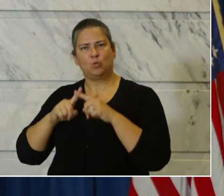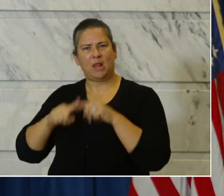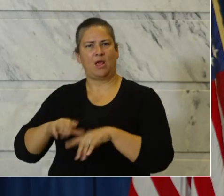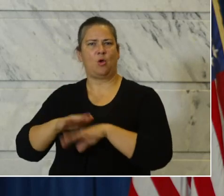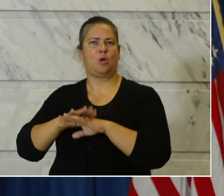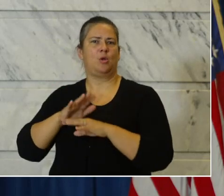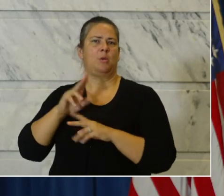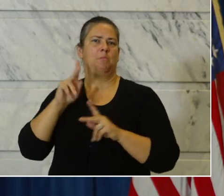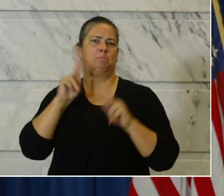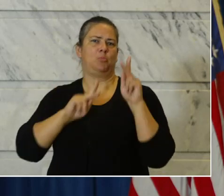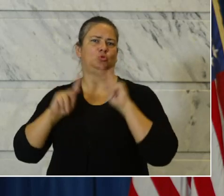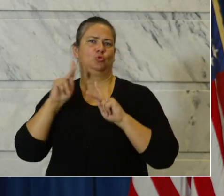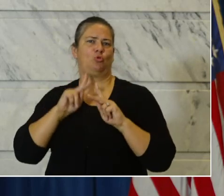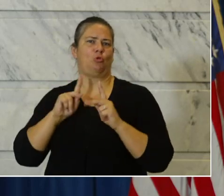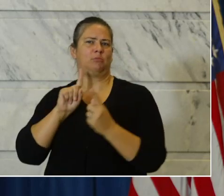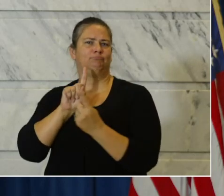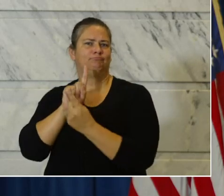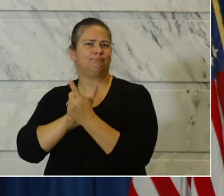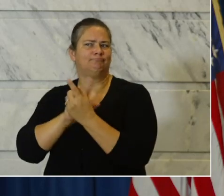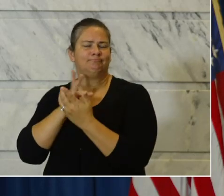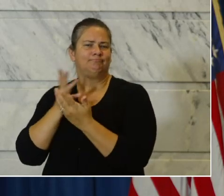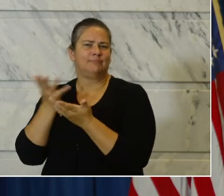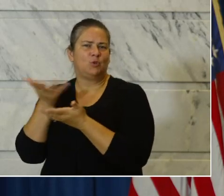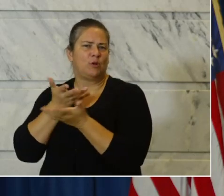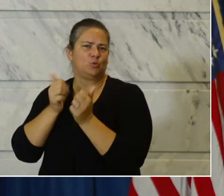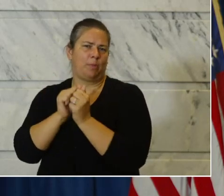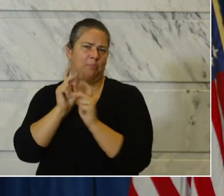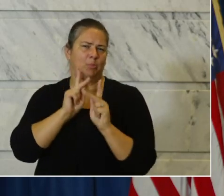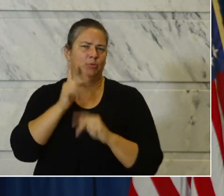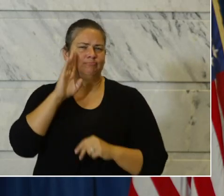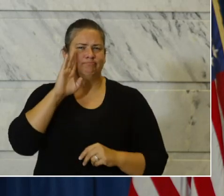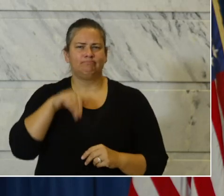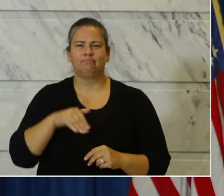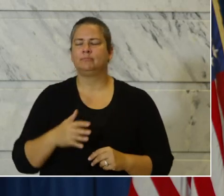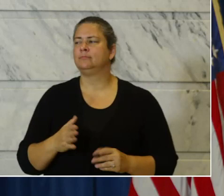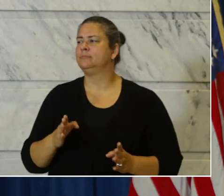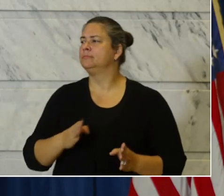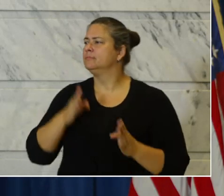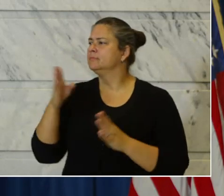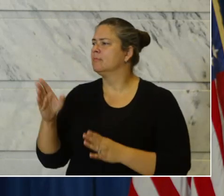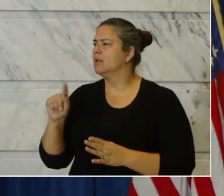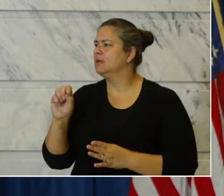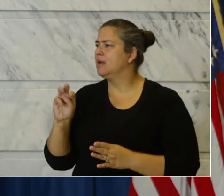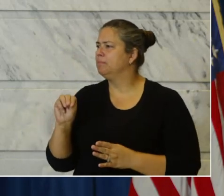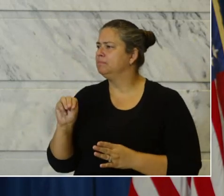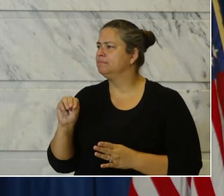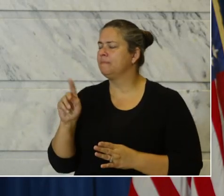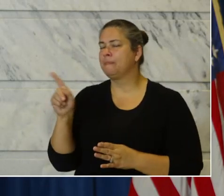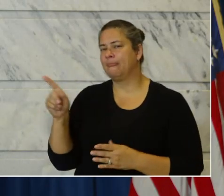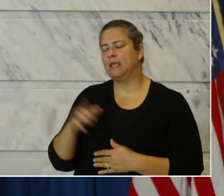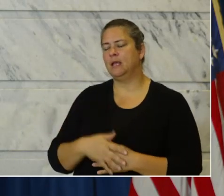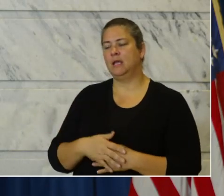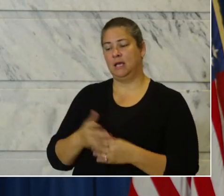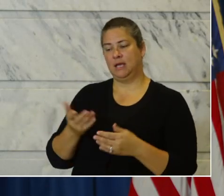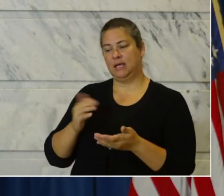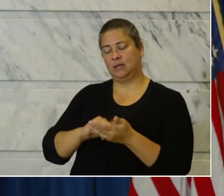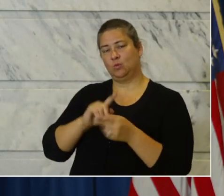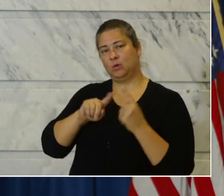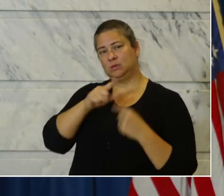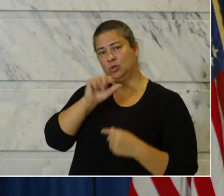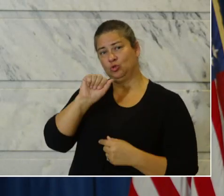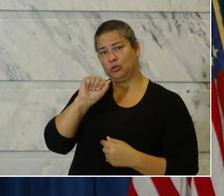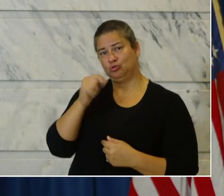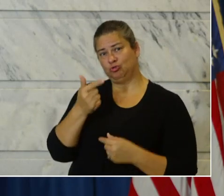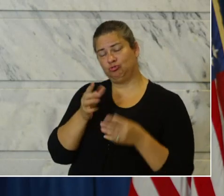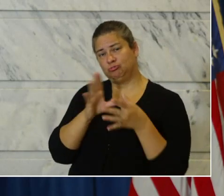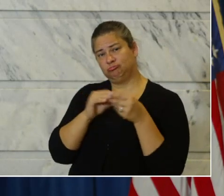personal interactions. Tom? Governor, given again the indictment yesterday, does this